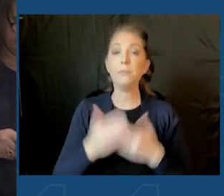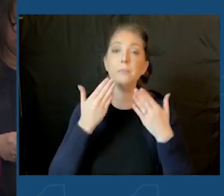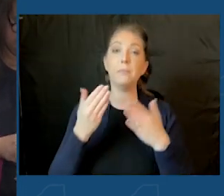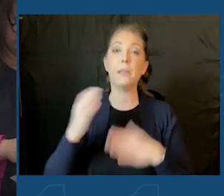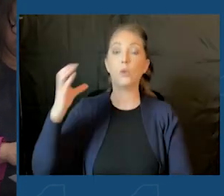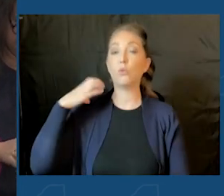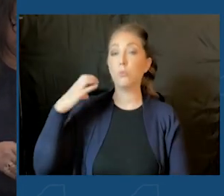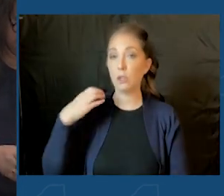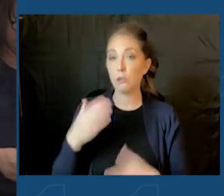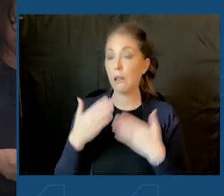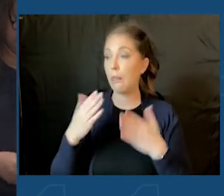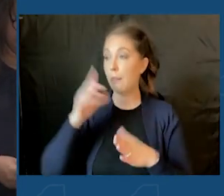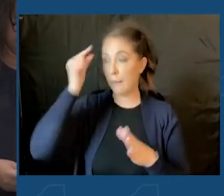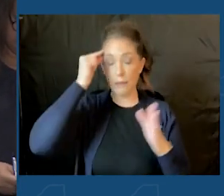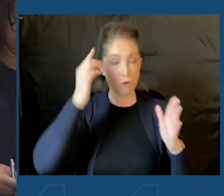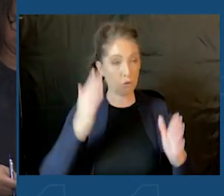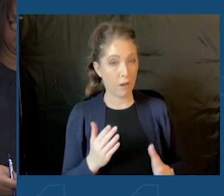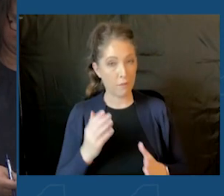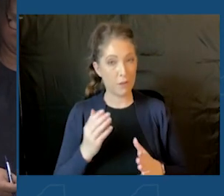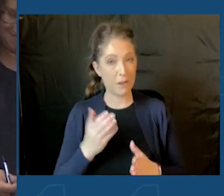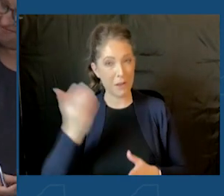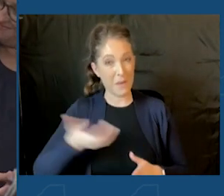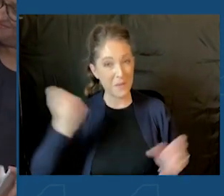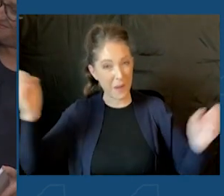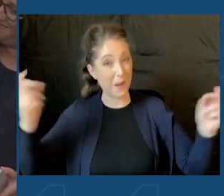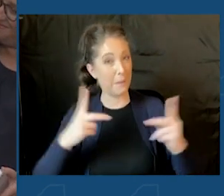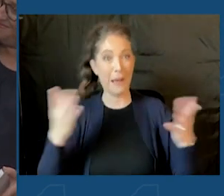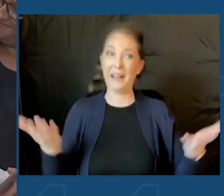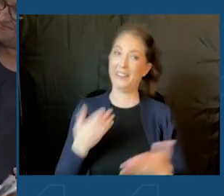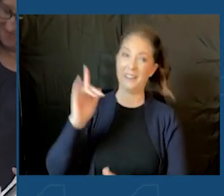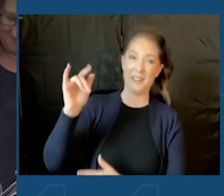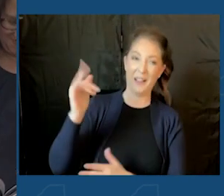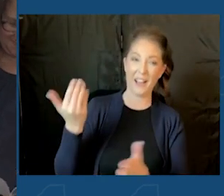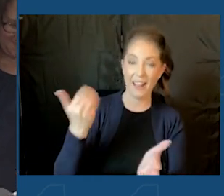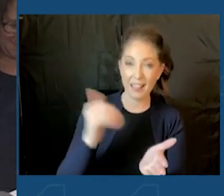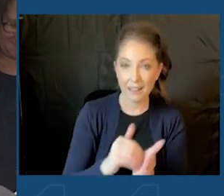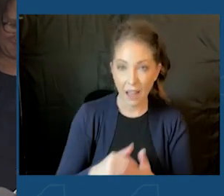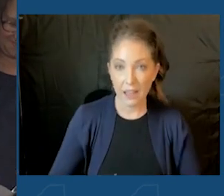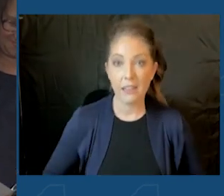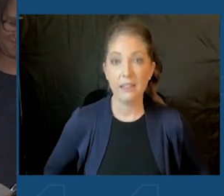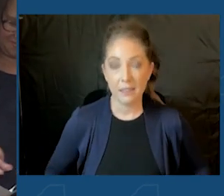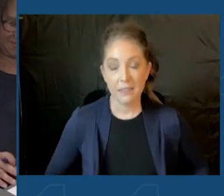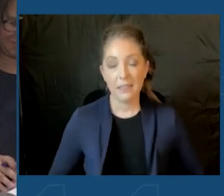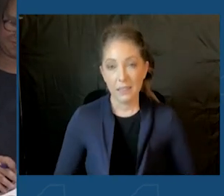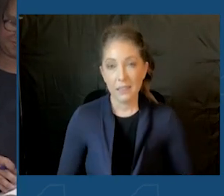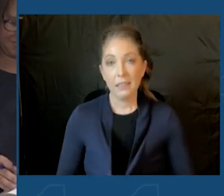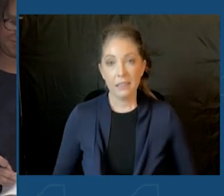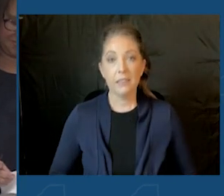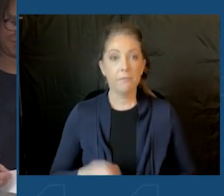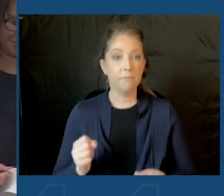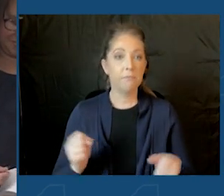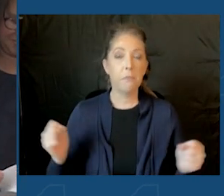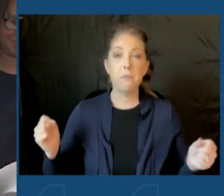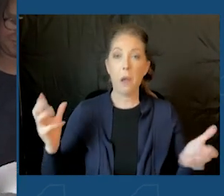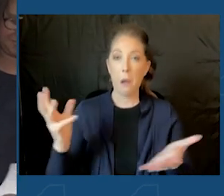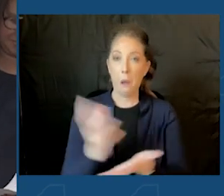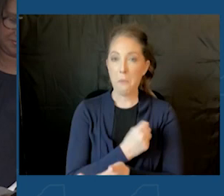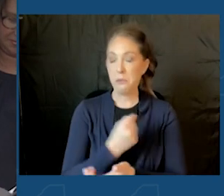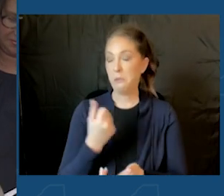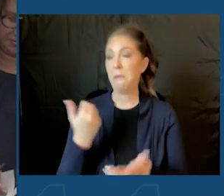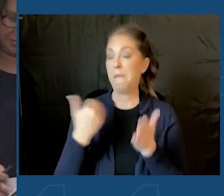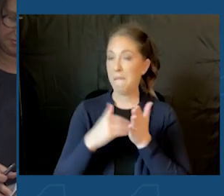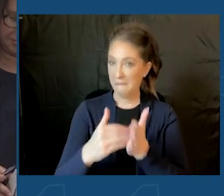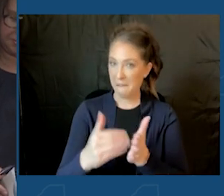you, Governor, and welcome back once again to Long Island. It is an opportunity I get quite a lot because